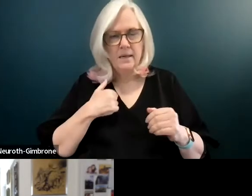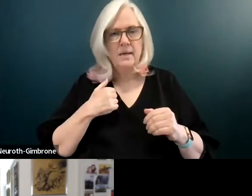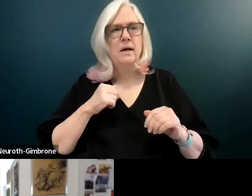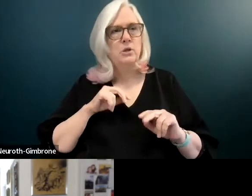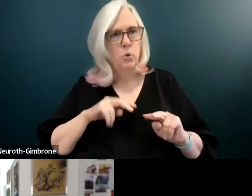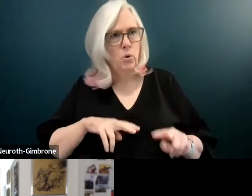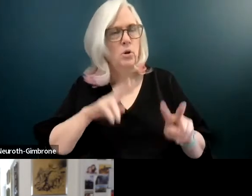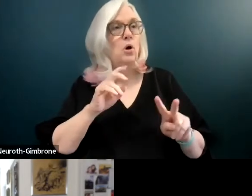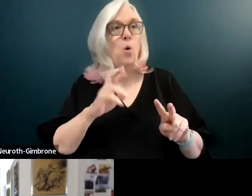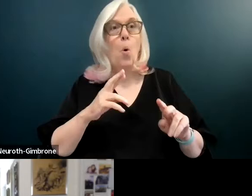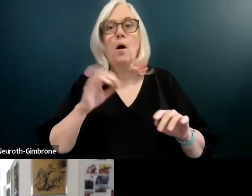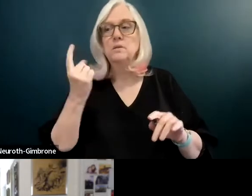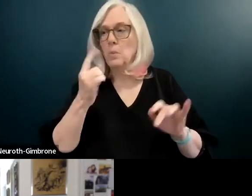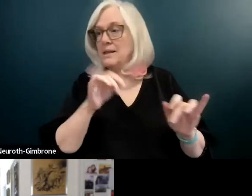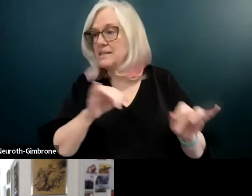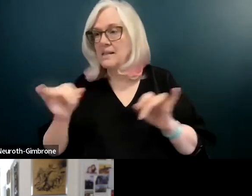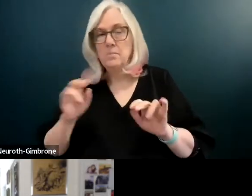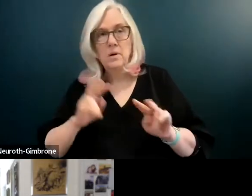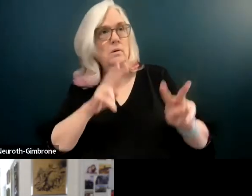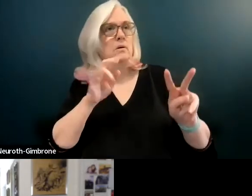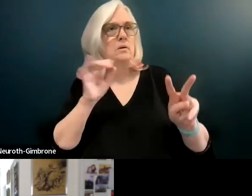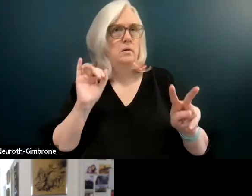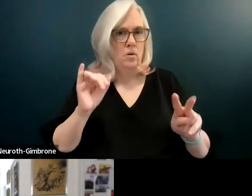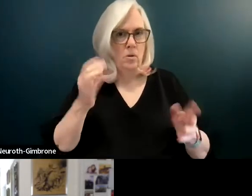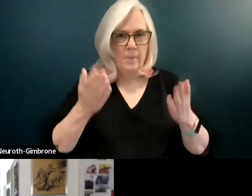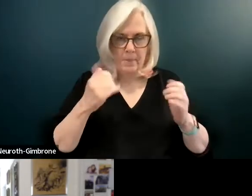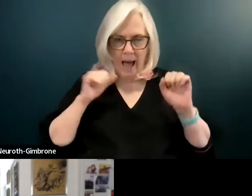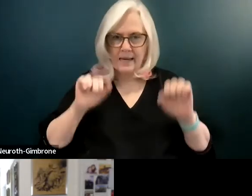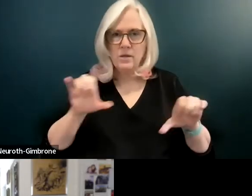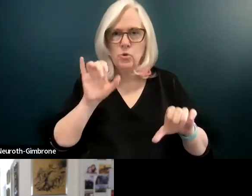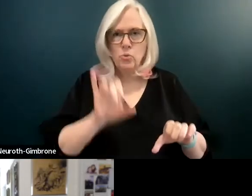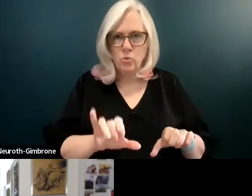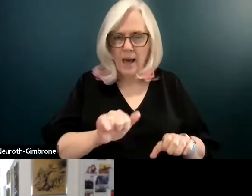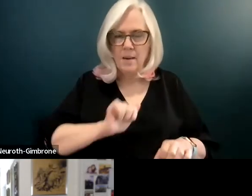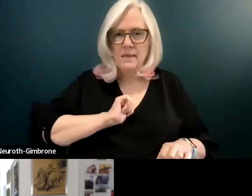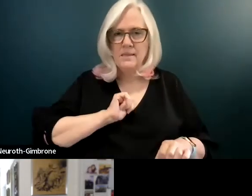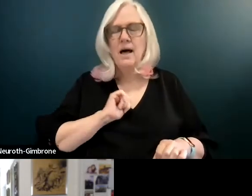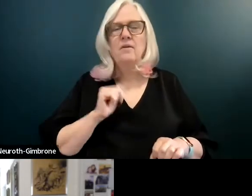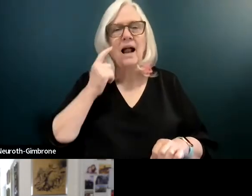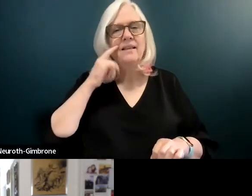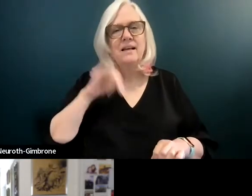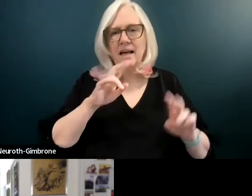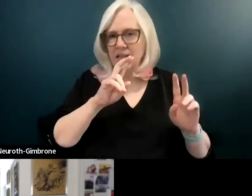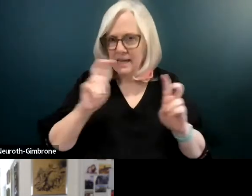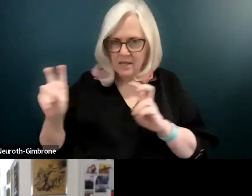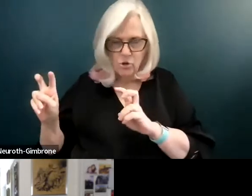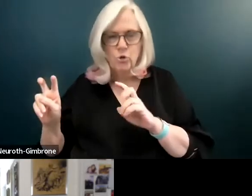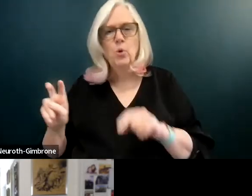that someday. And that's why I think, obviously, the issue of highlighting books,